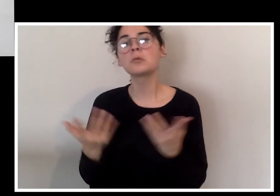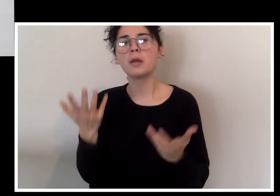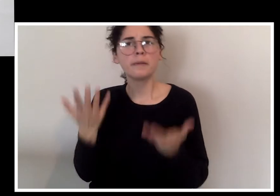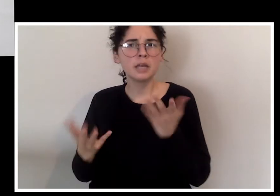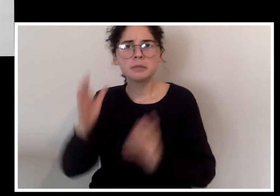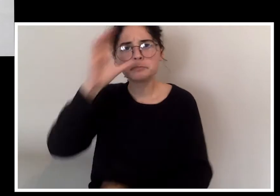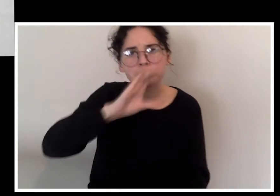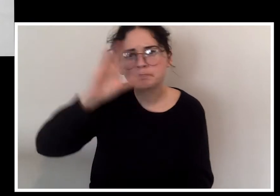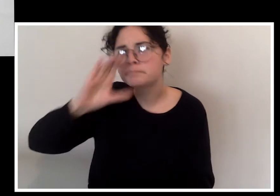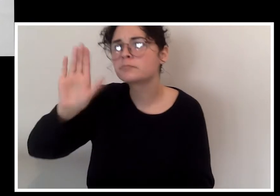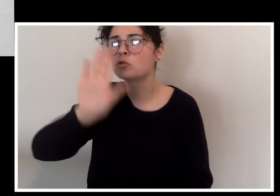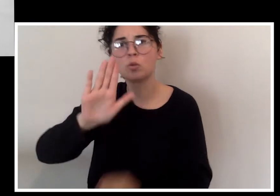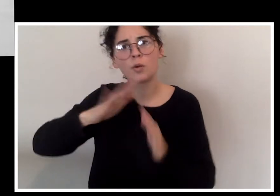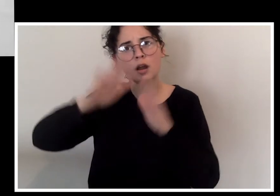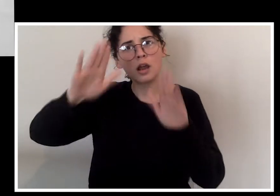trace.